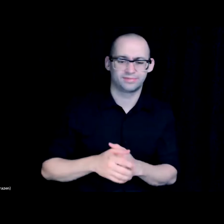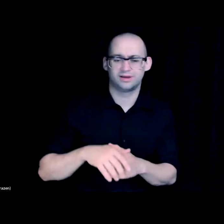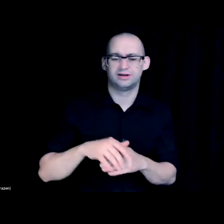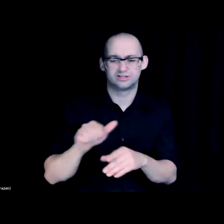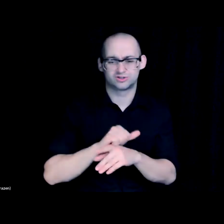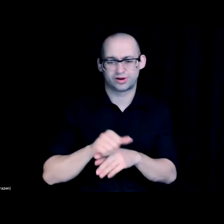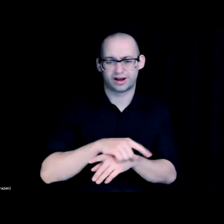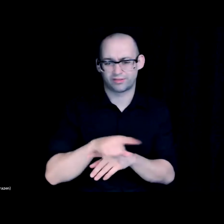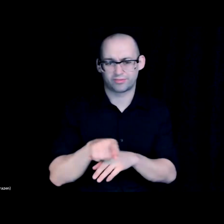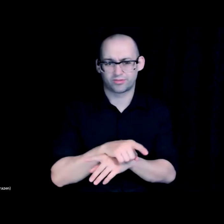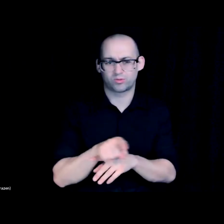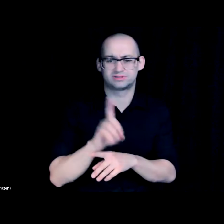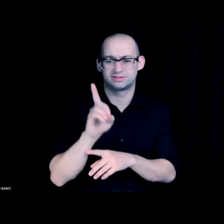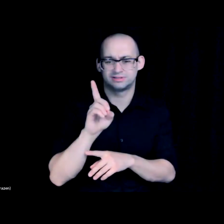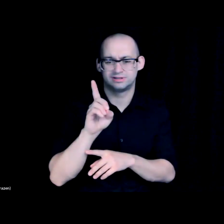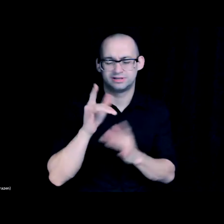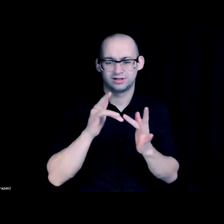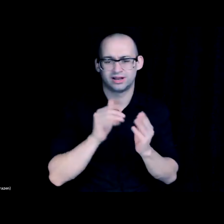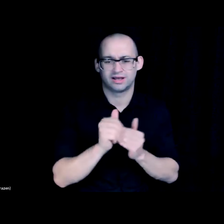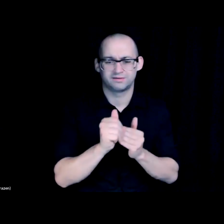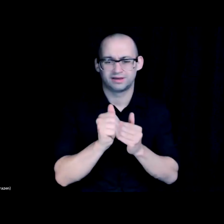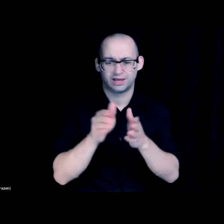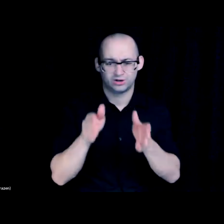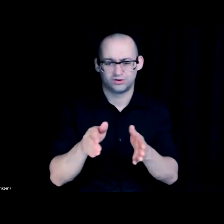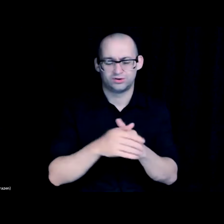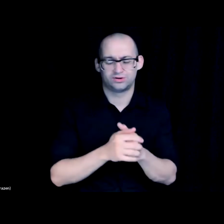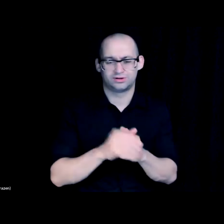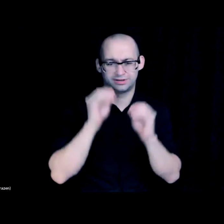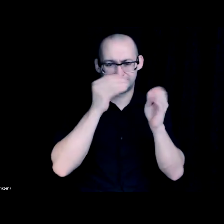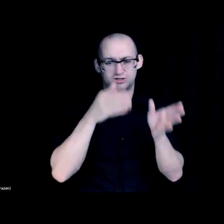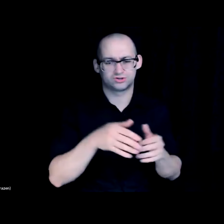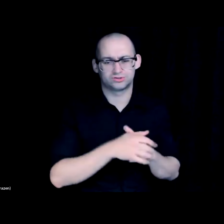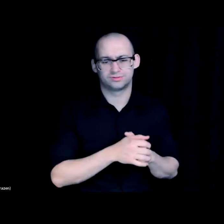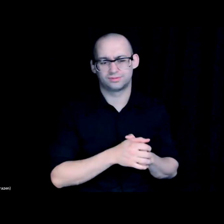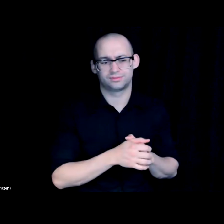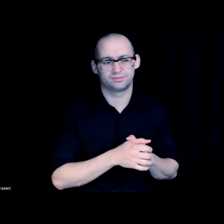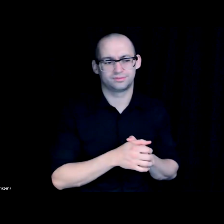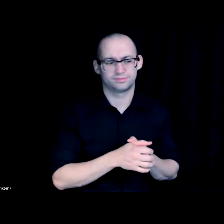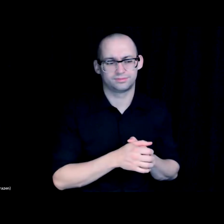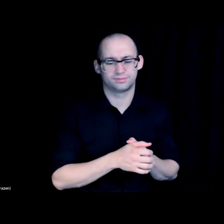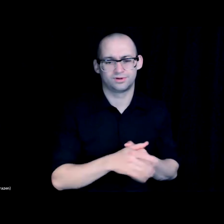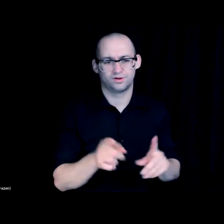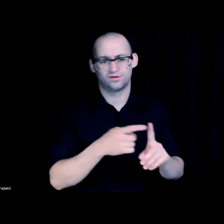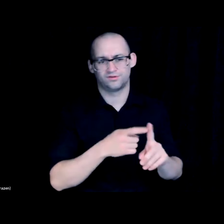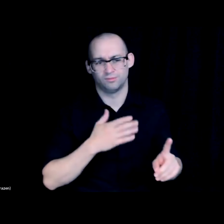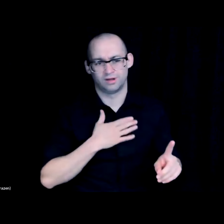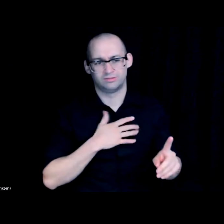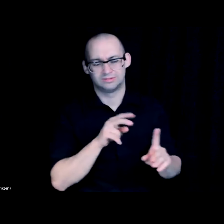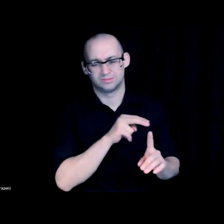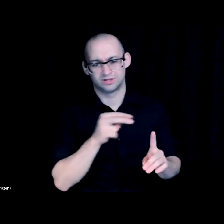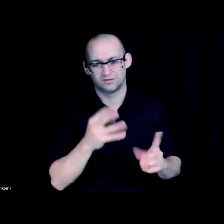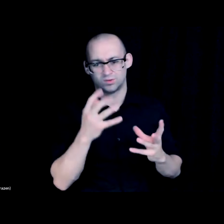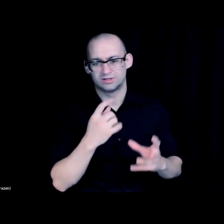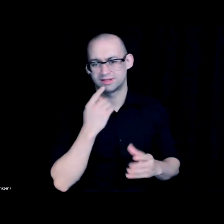going to be so critical to solving this. So just, from my perspective, I wanted to say thank